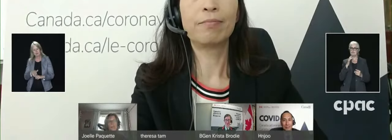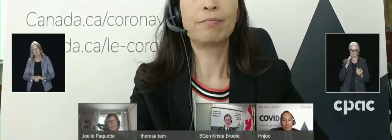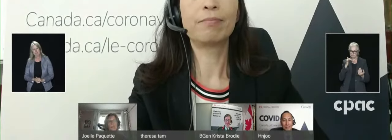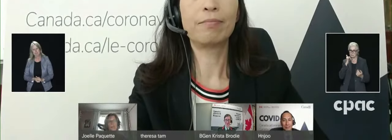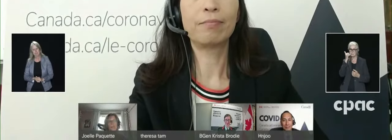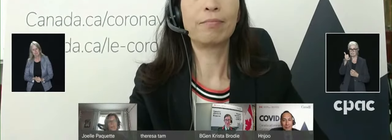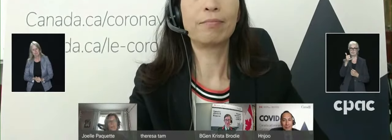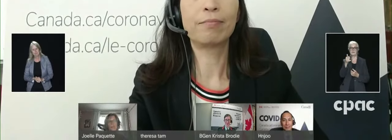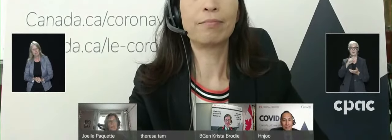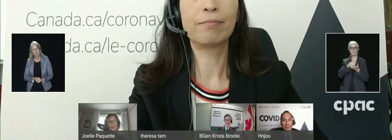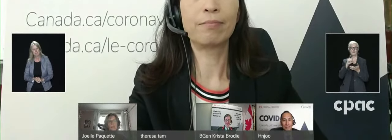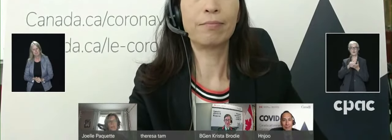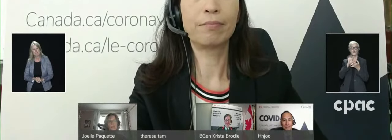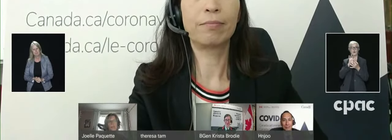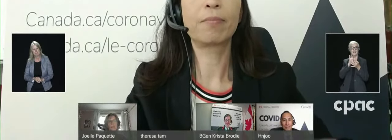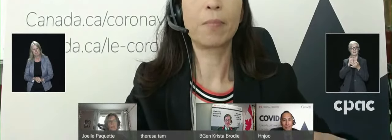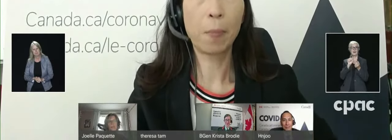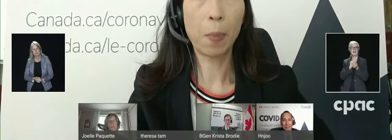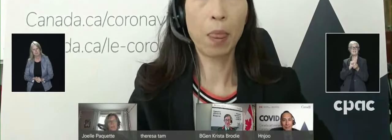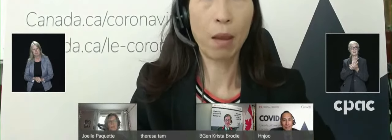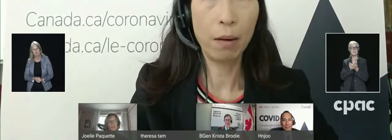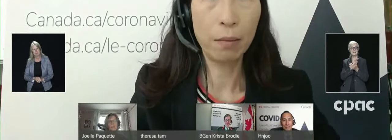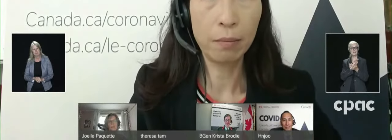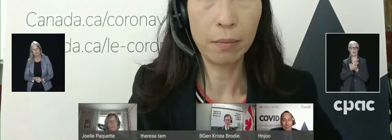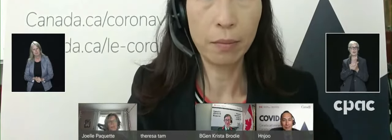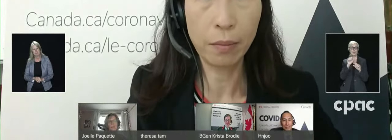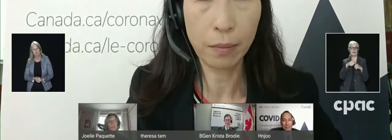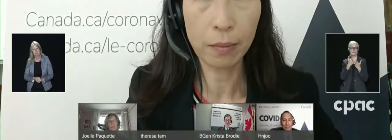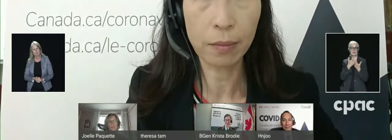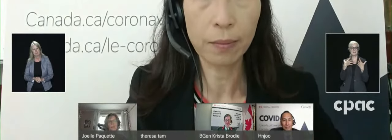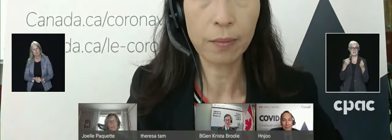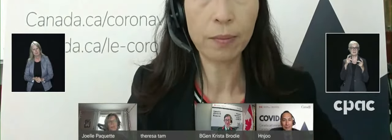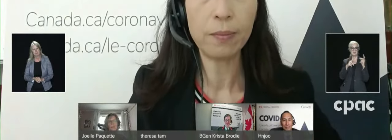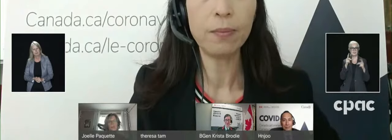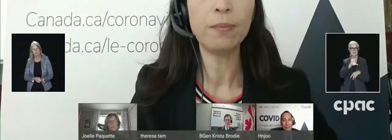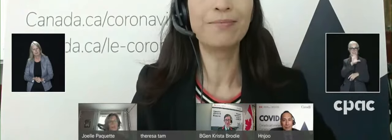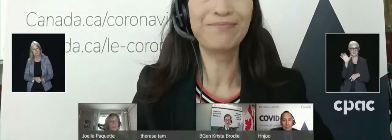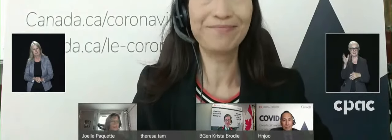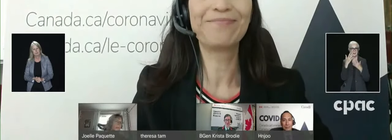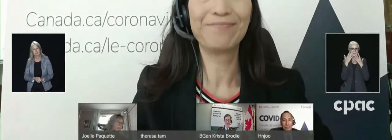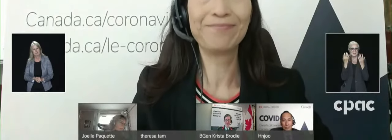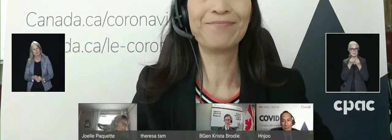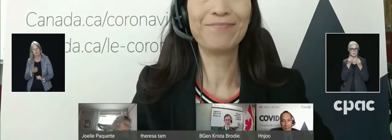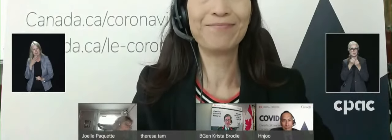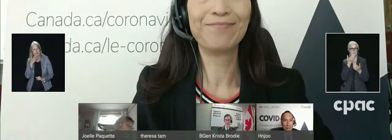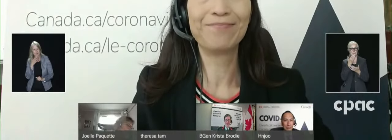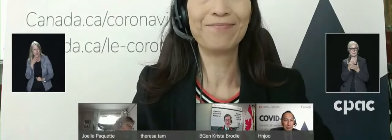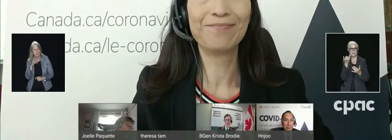relations avec les médias à l'Agence de la santé publique du Canada. Merci beaucoup et bonne fin de journée.